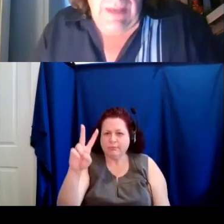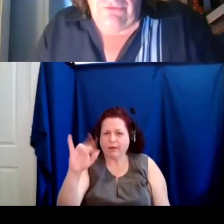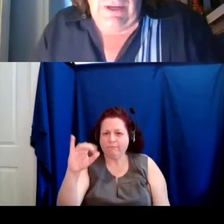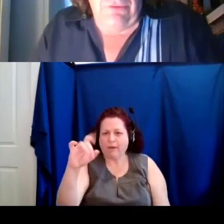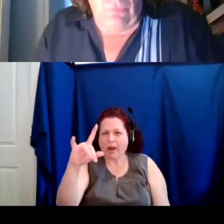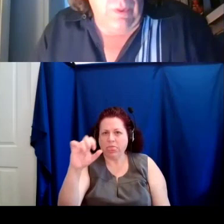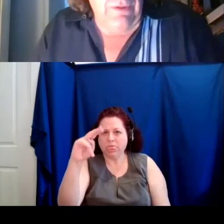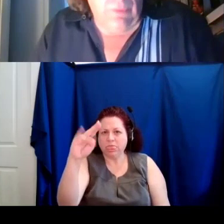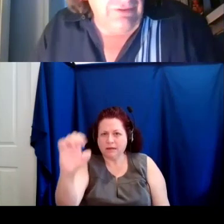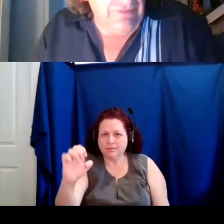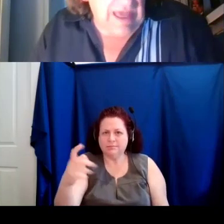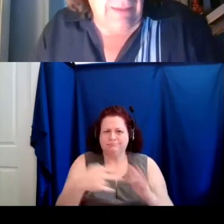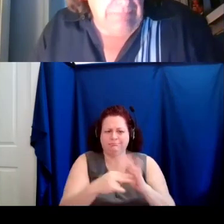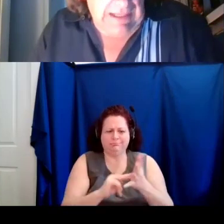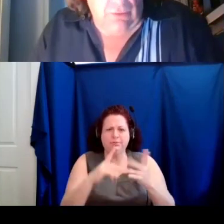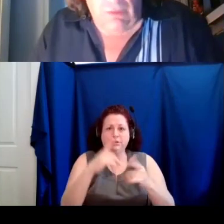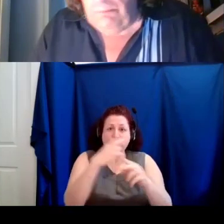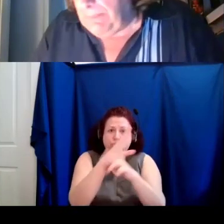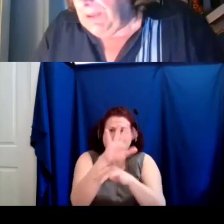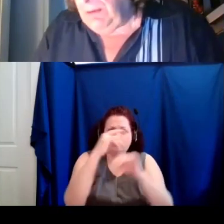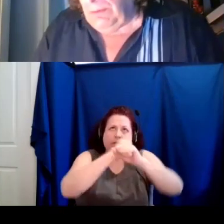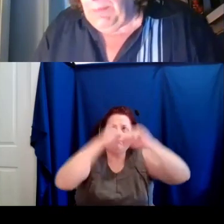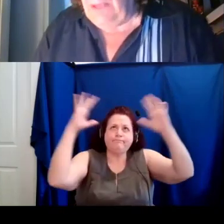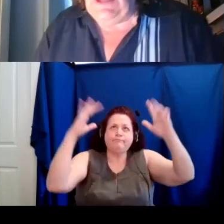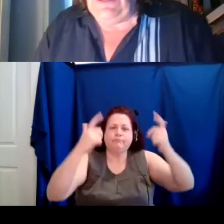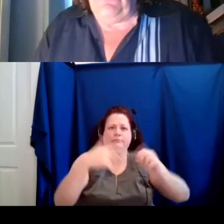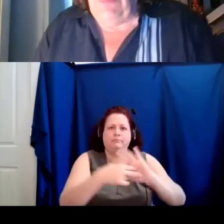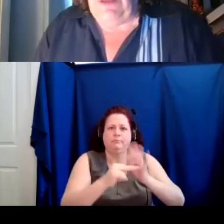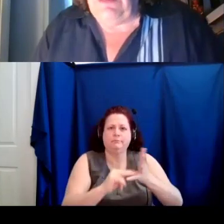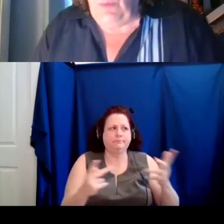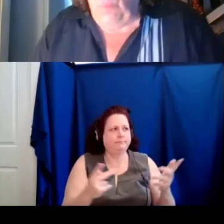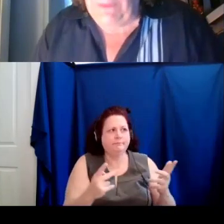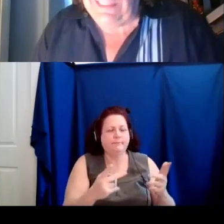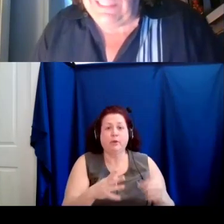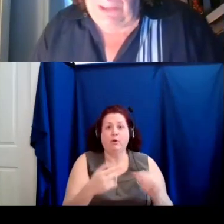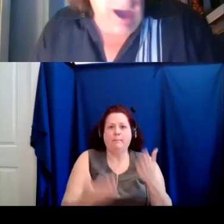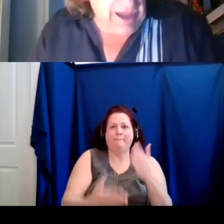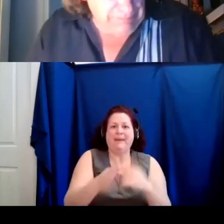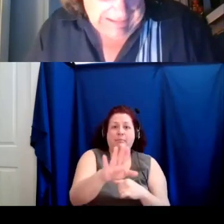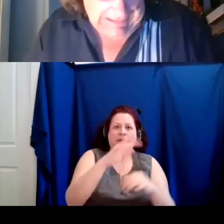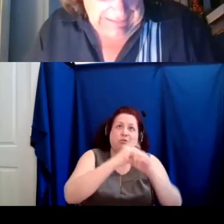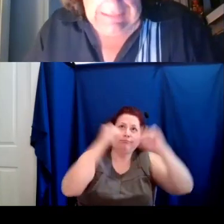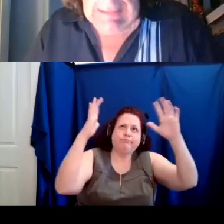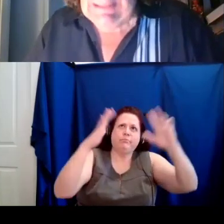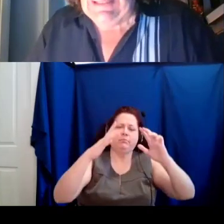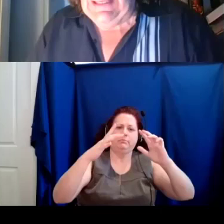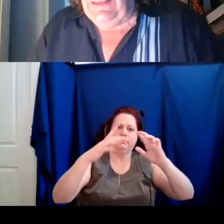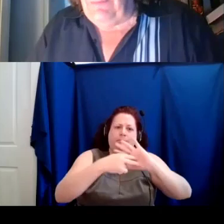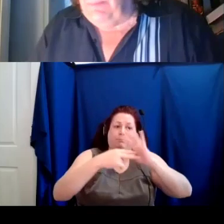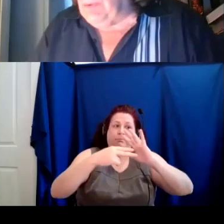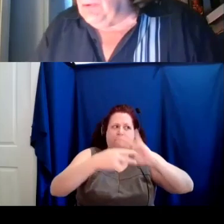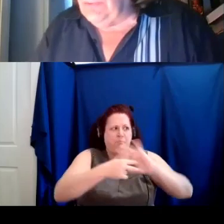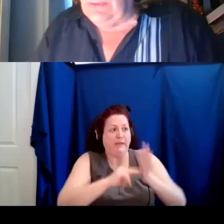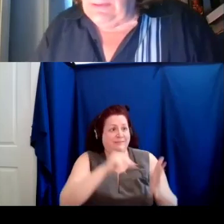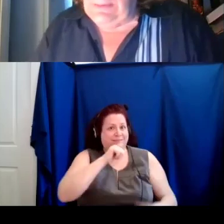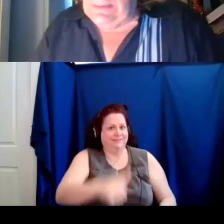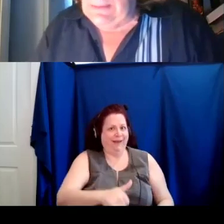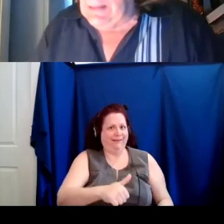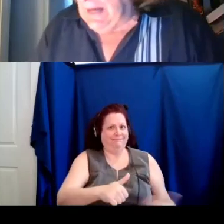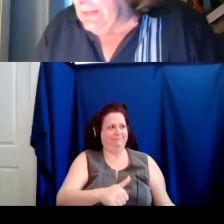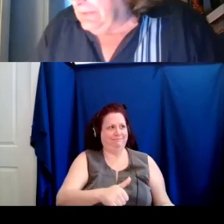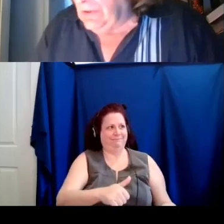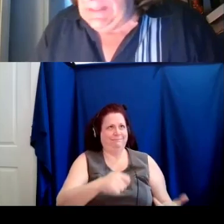Use your imagination. What does that mean? Or maybe your imagination might say, what does it not mean? If a